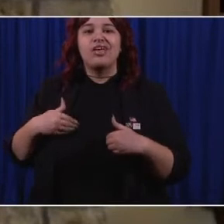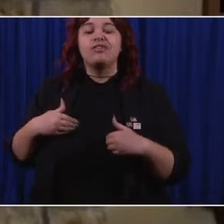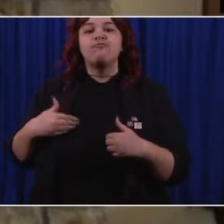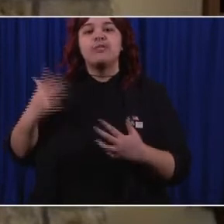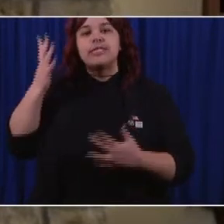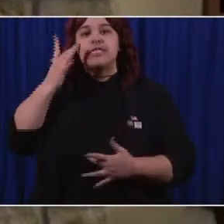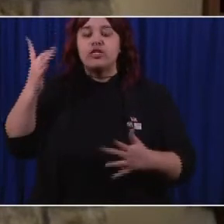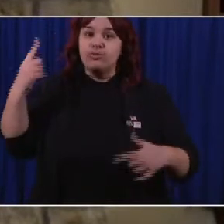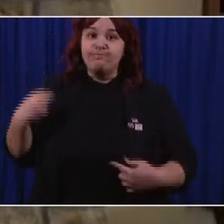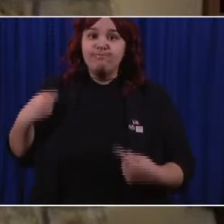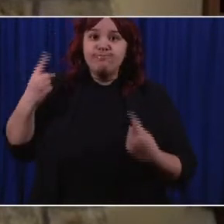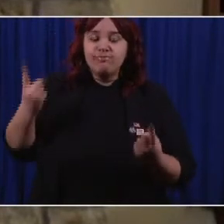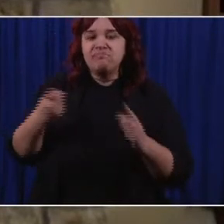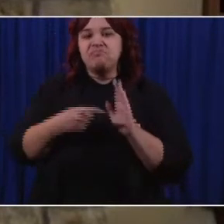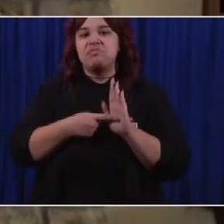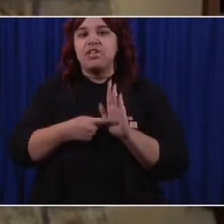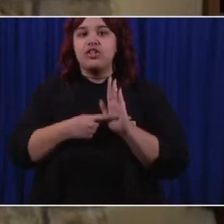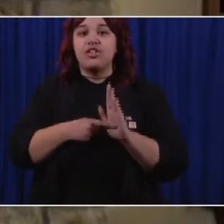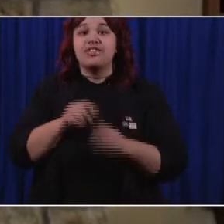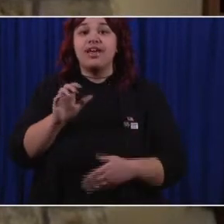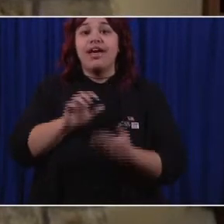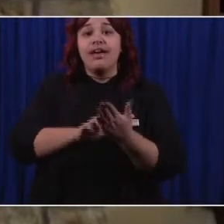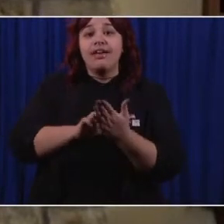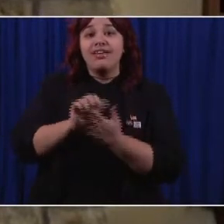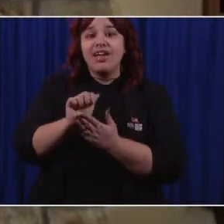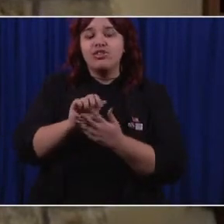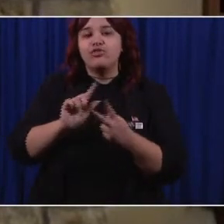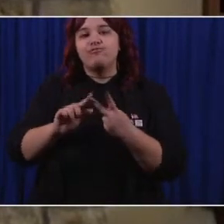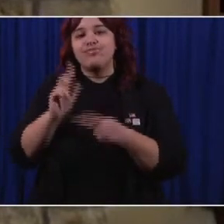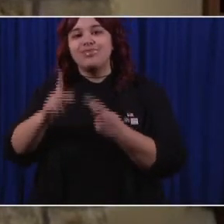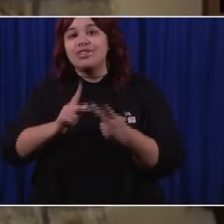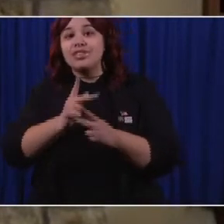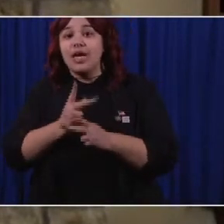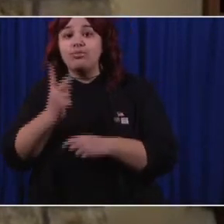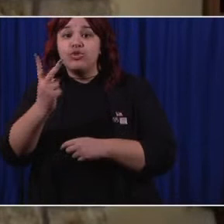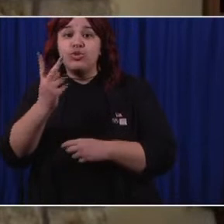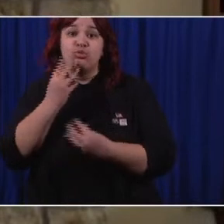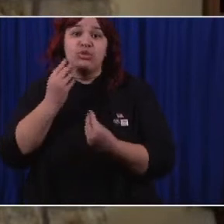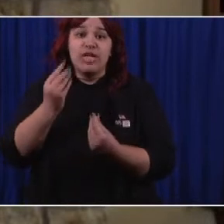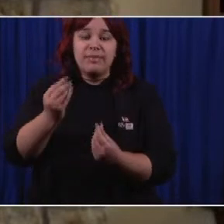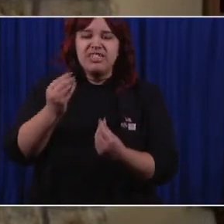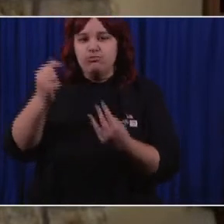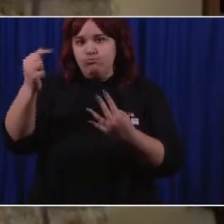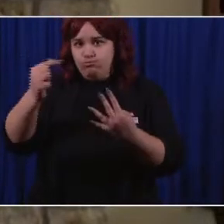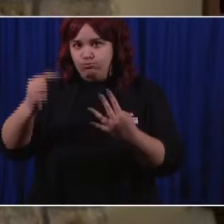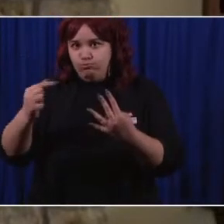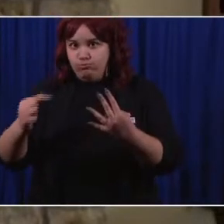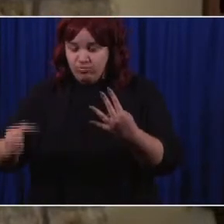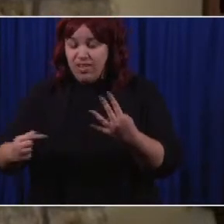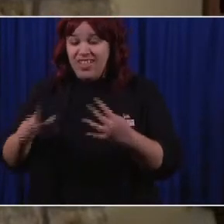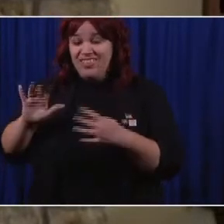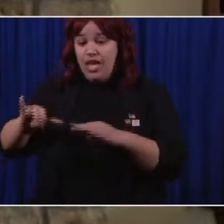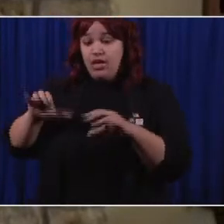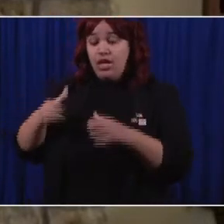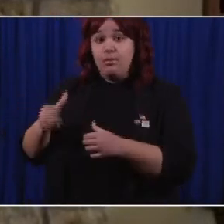lung issues, type 2 diabetes, that might be eligible for COVID vaccines. Some other